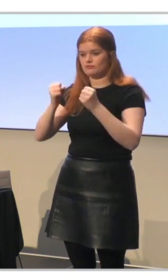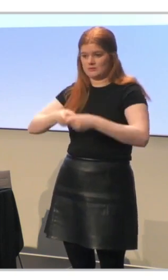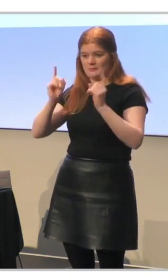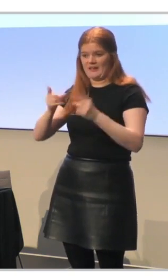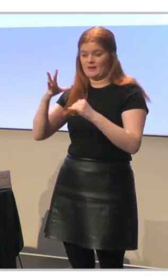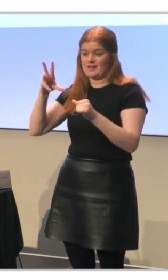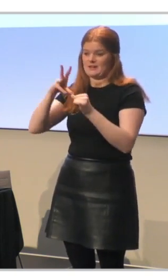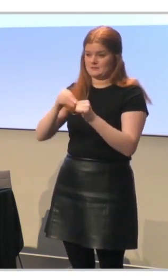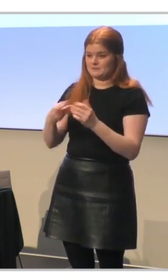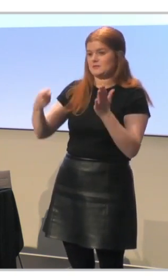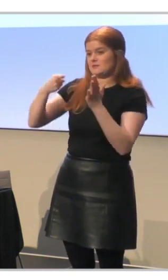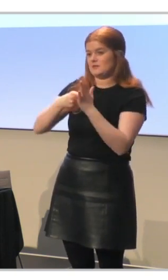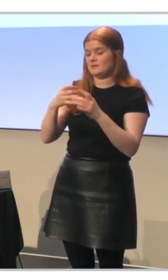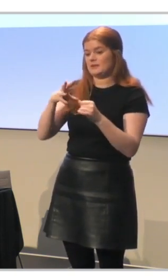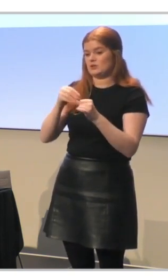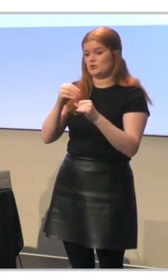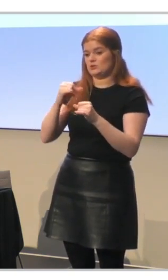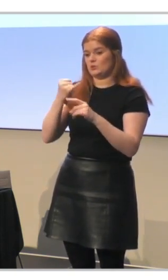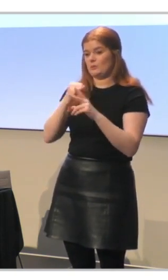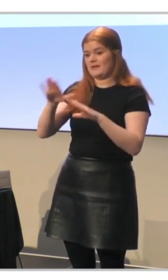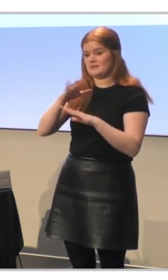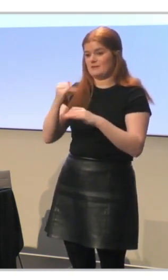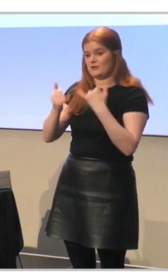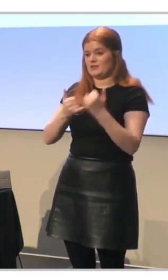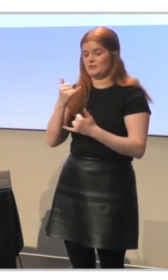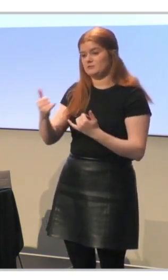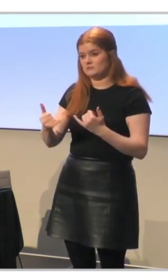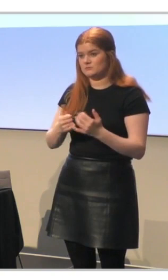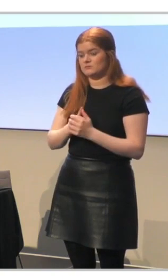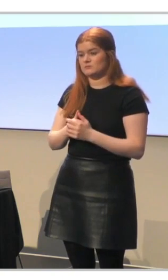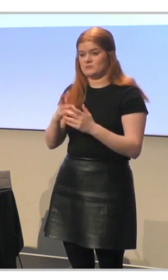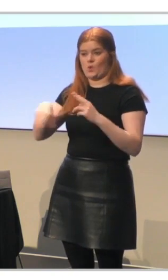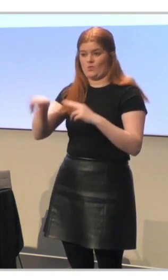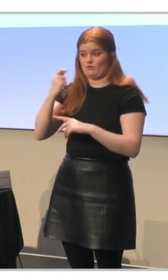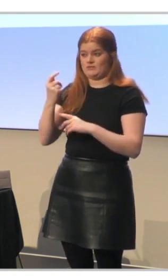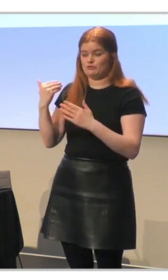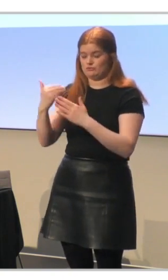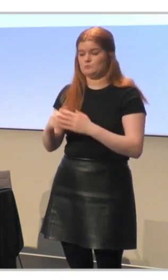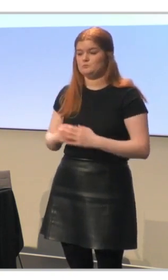additional special school places annually in line with growth rates over recent years.